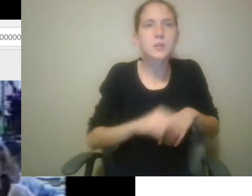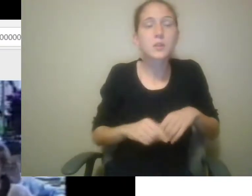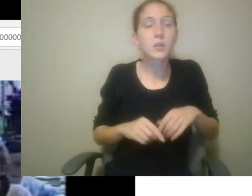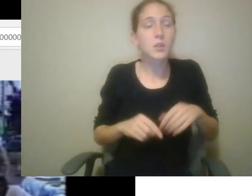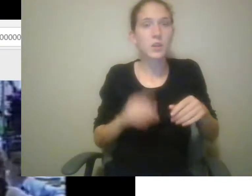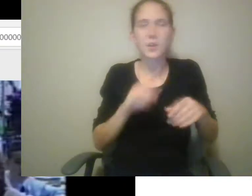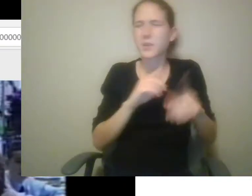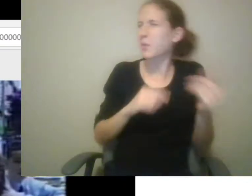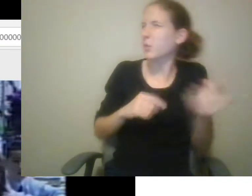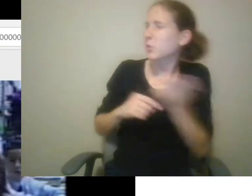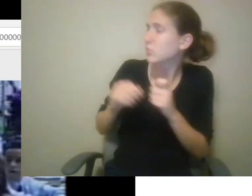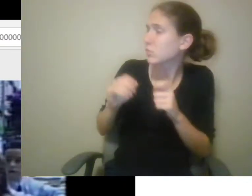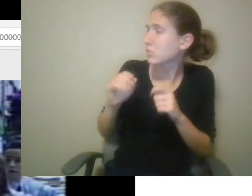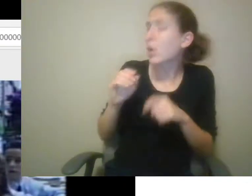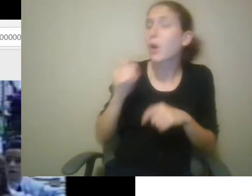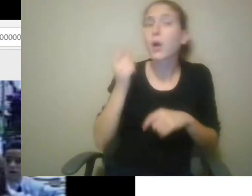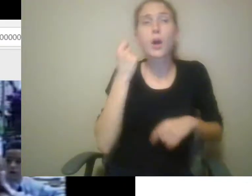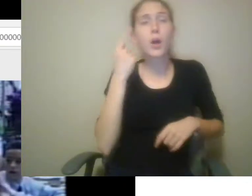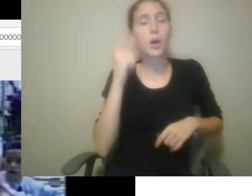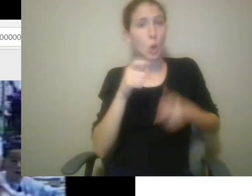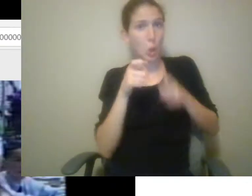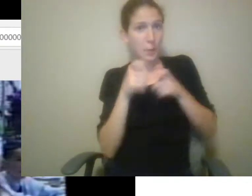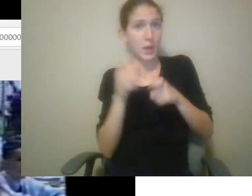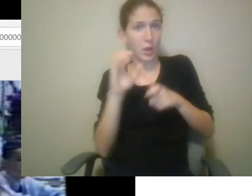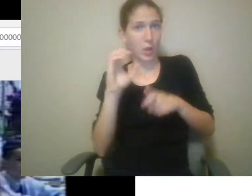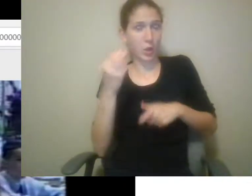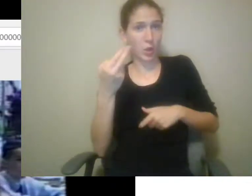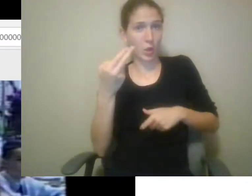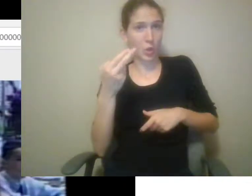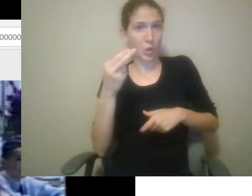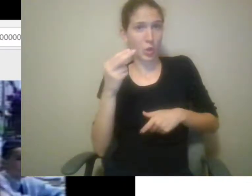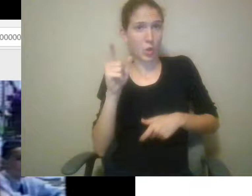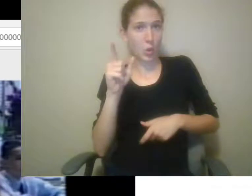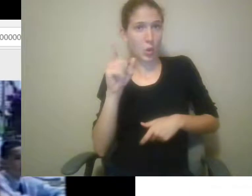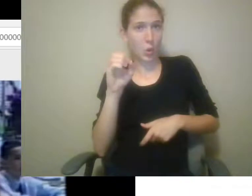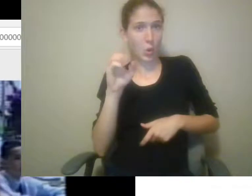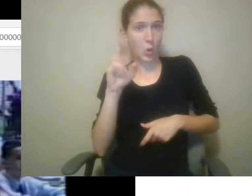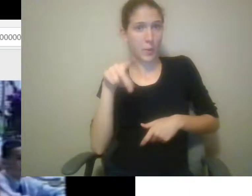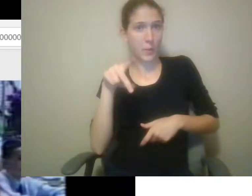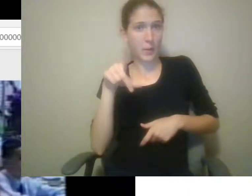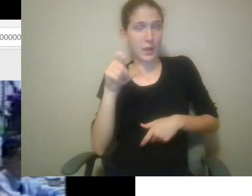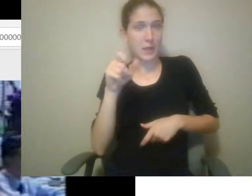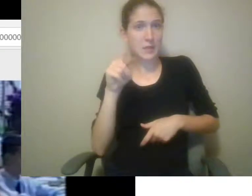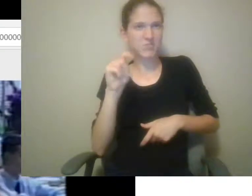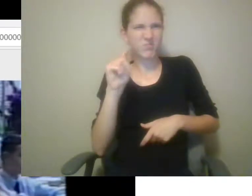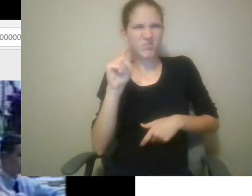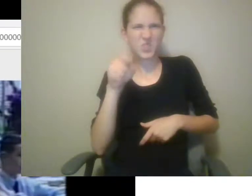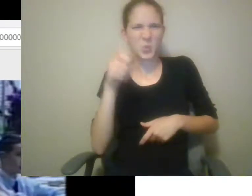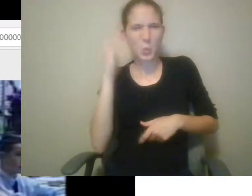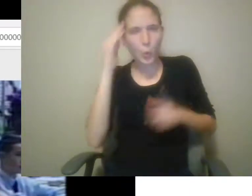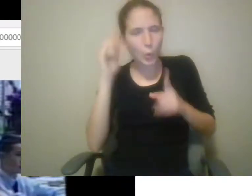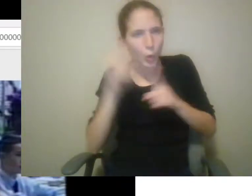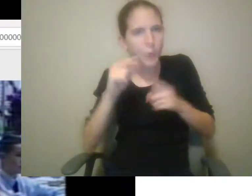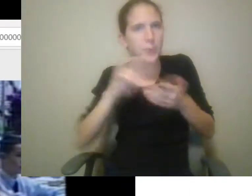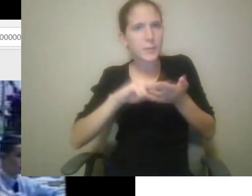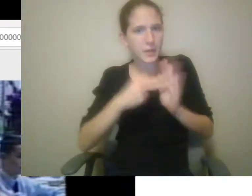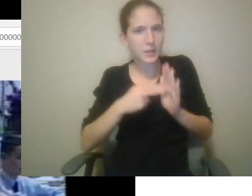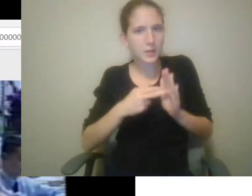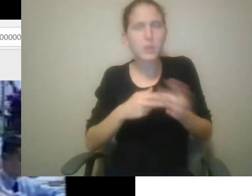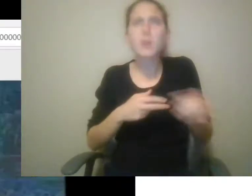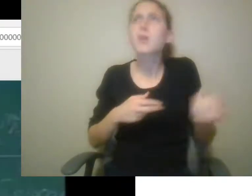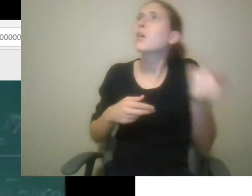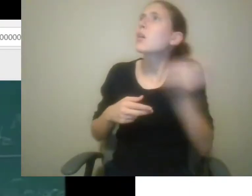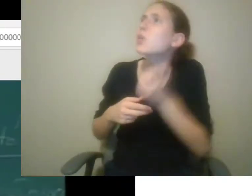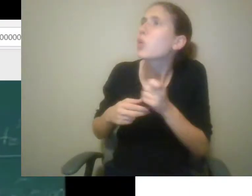But when, like the... These guys? Yeah. No. Okay. What about the stuff we read in the book on our own? That would be